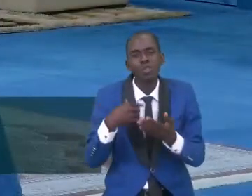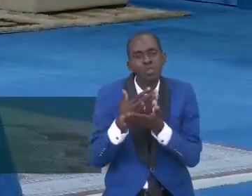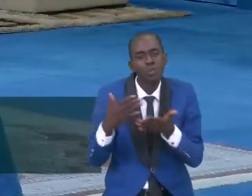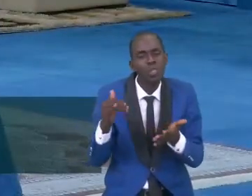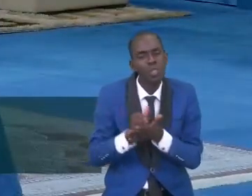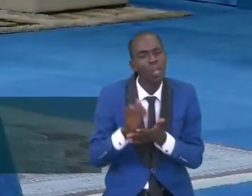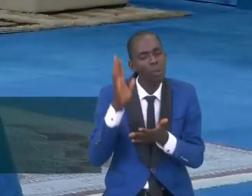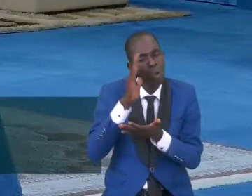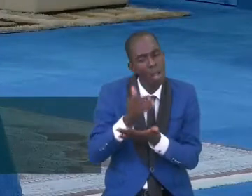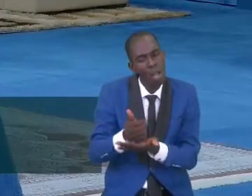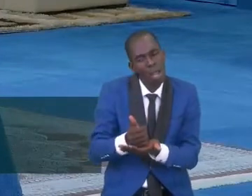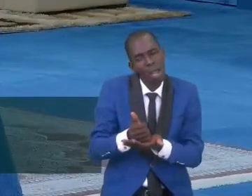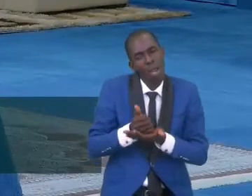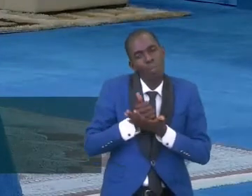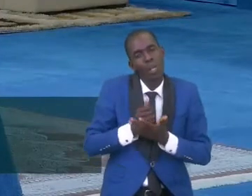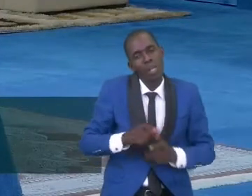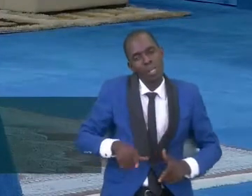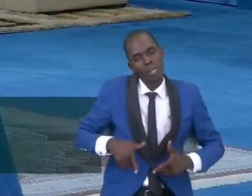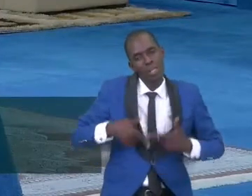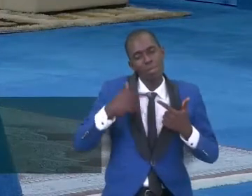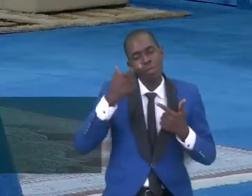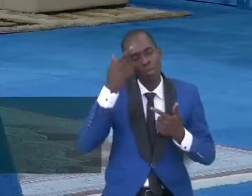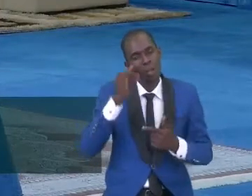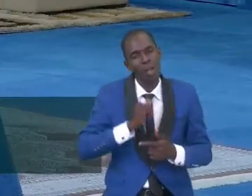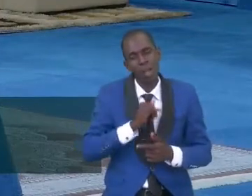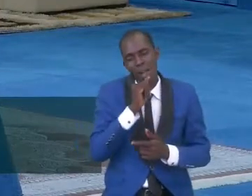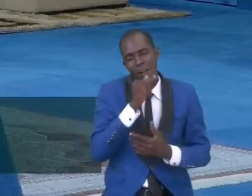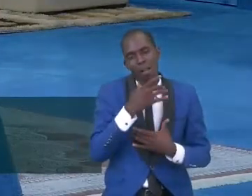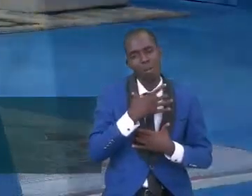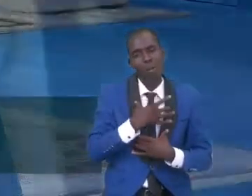me because I'm hungry. And then